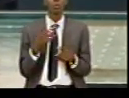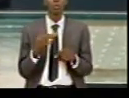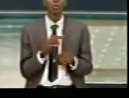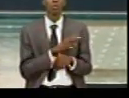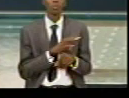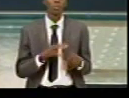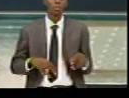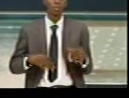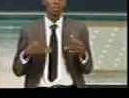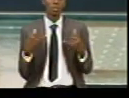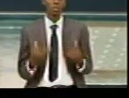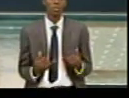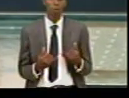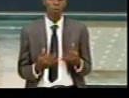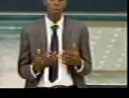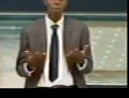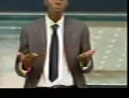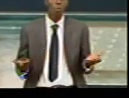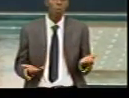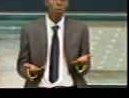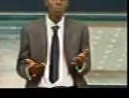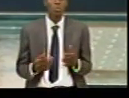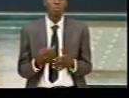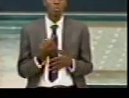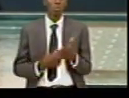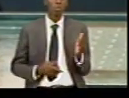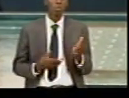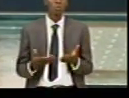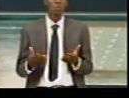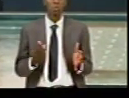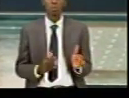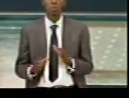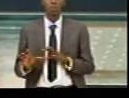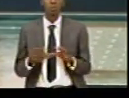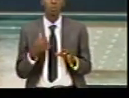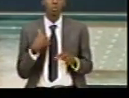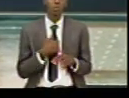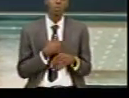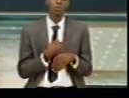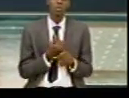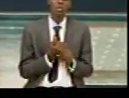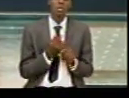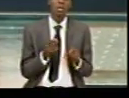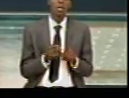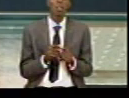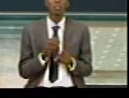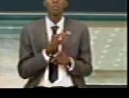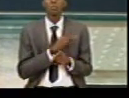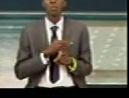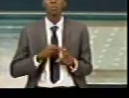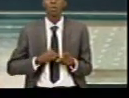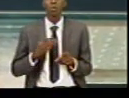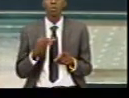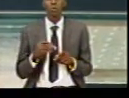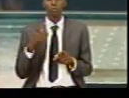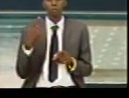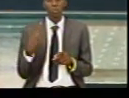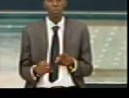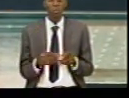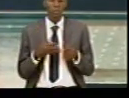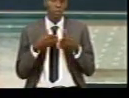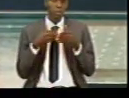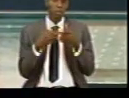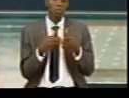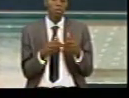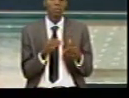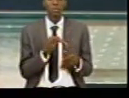Now, what preparation do we make as members of the governed church to be